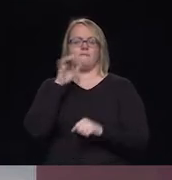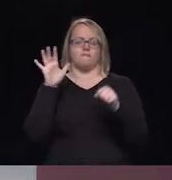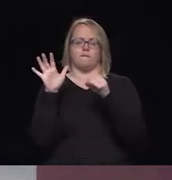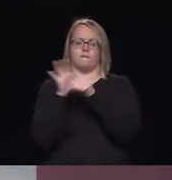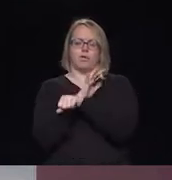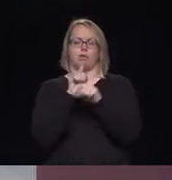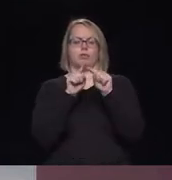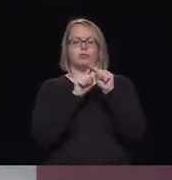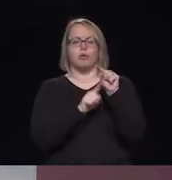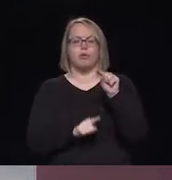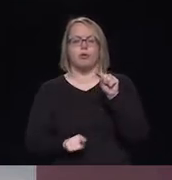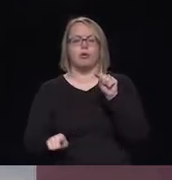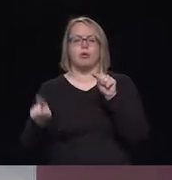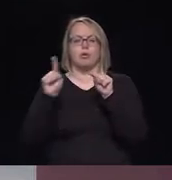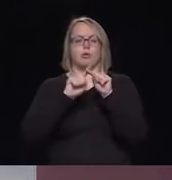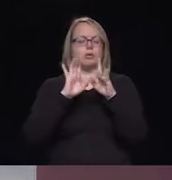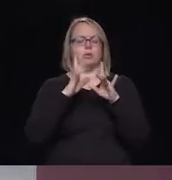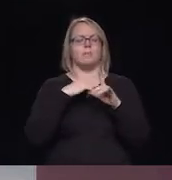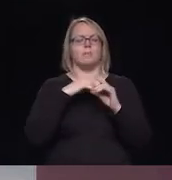half curves.